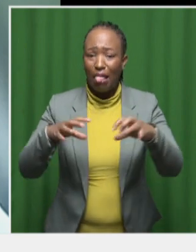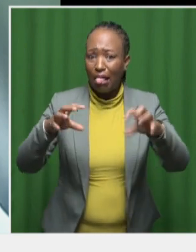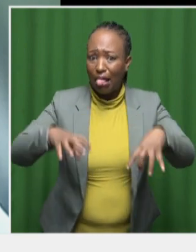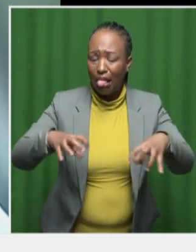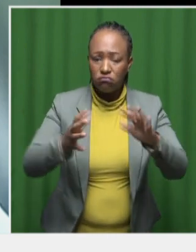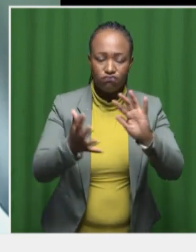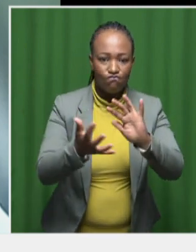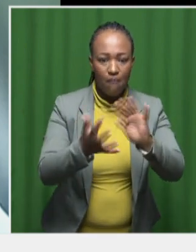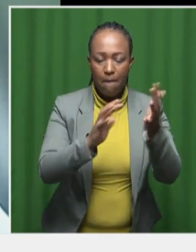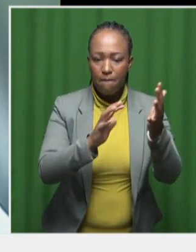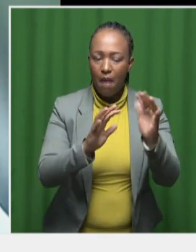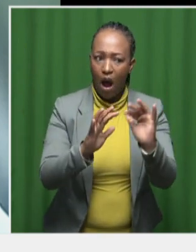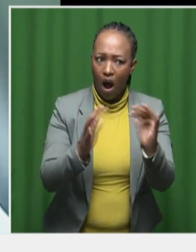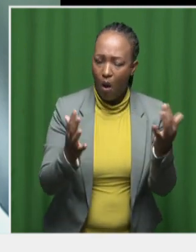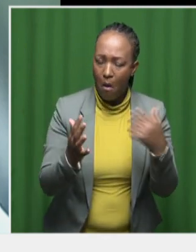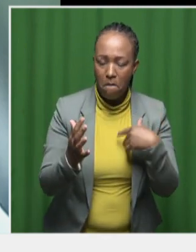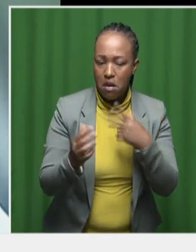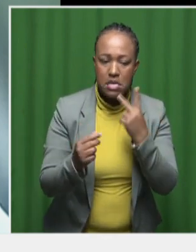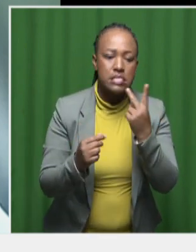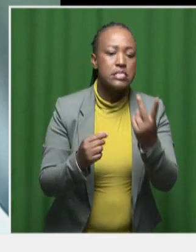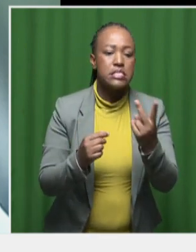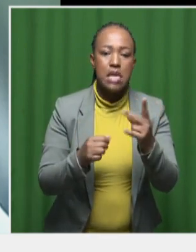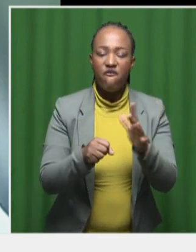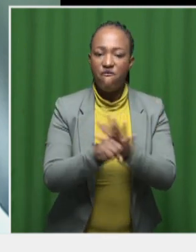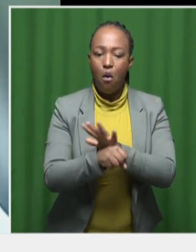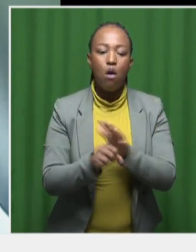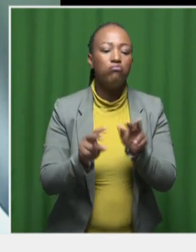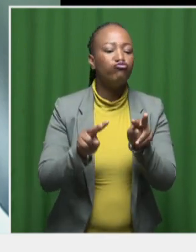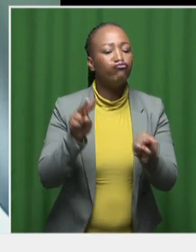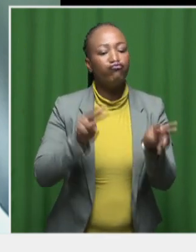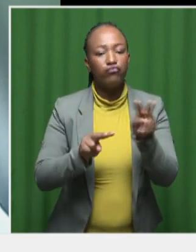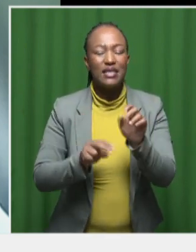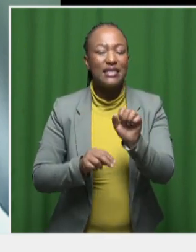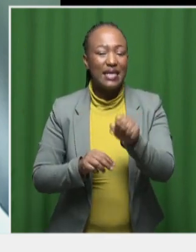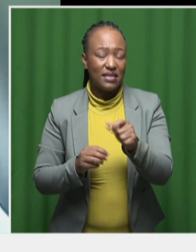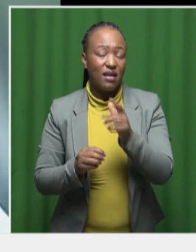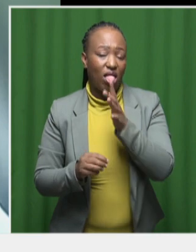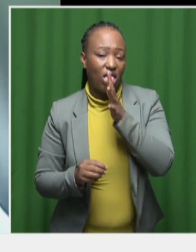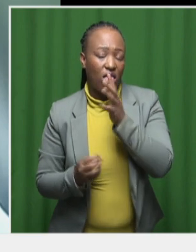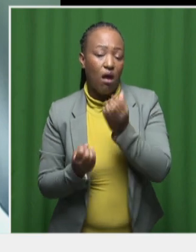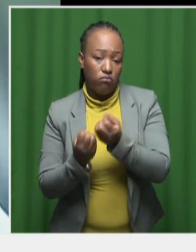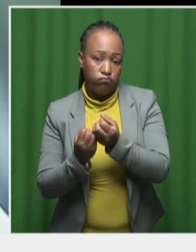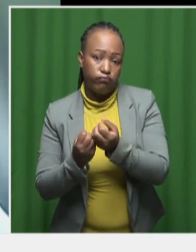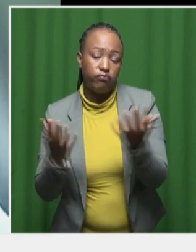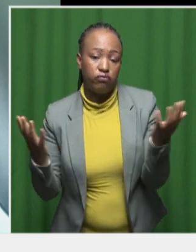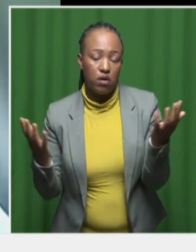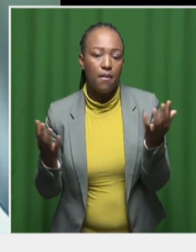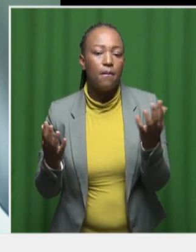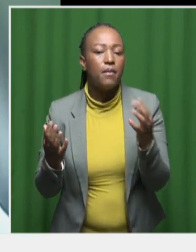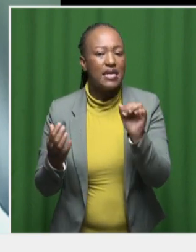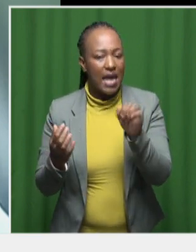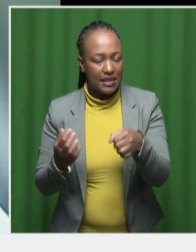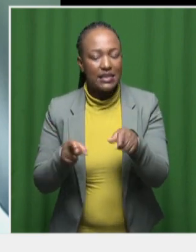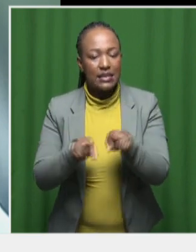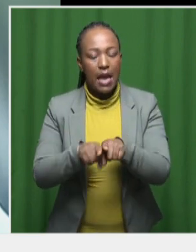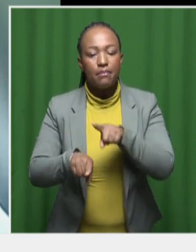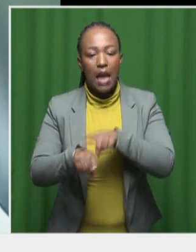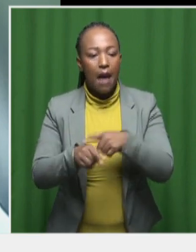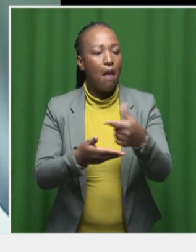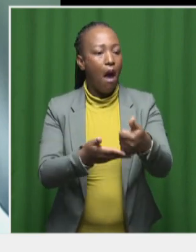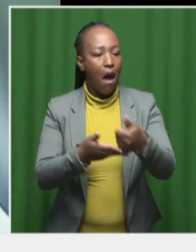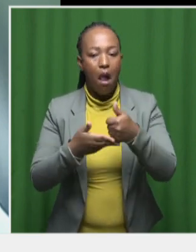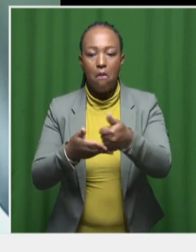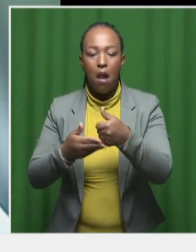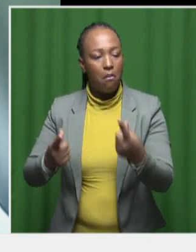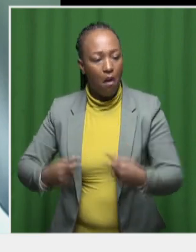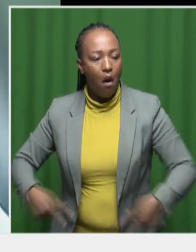last year. We really do understand that there's a lot. I mean, he can't cover us all in time, but